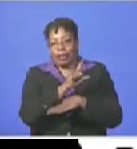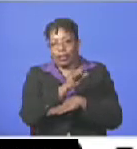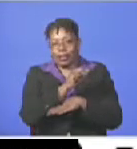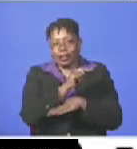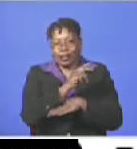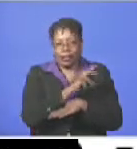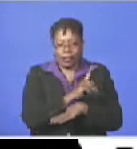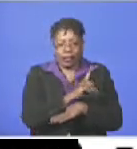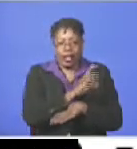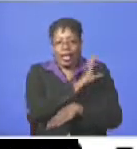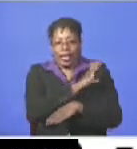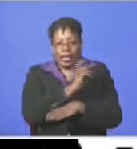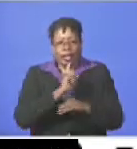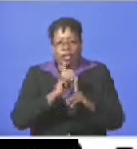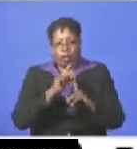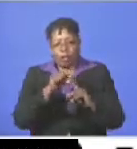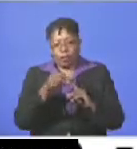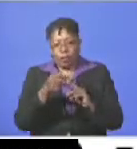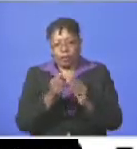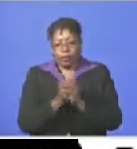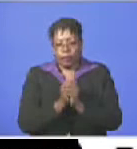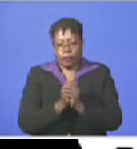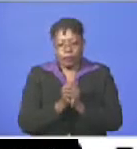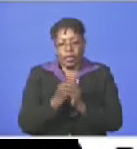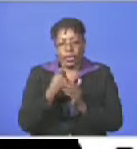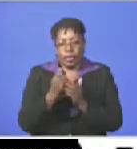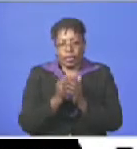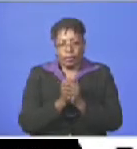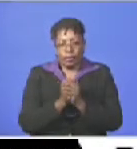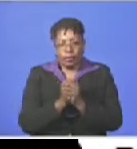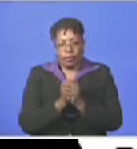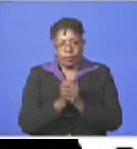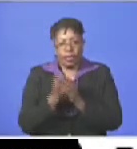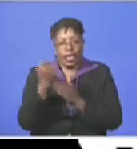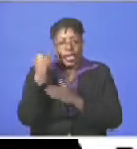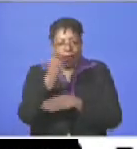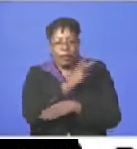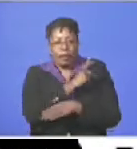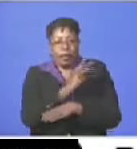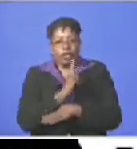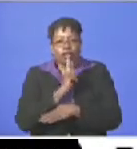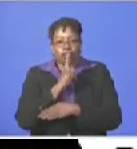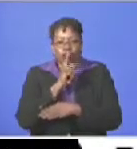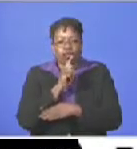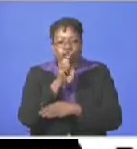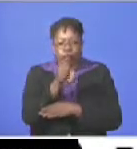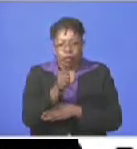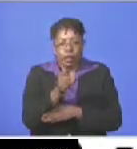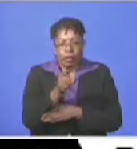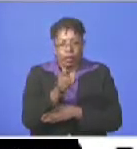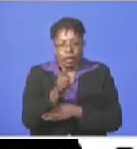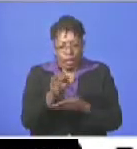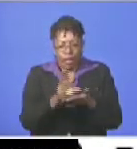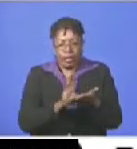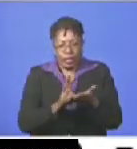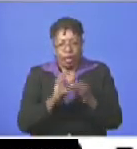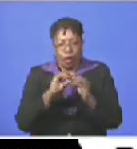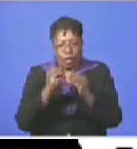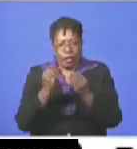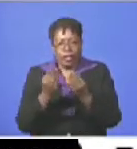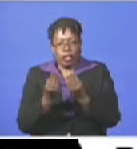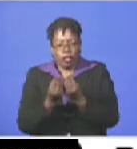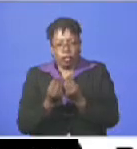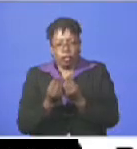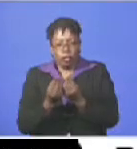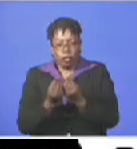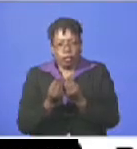Rimmerman, spoke about the partnerships. If the patient truly is in the center and it's an organization of integrity